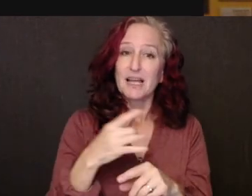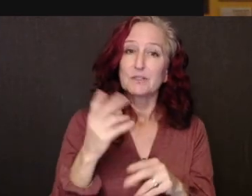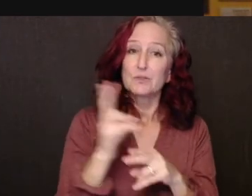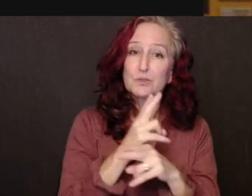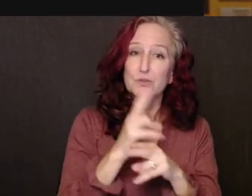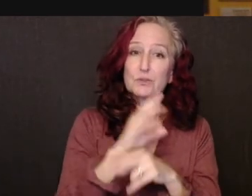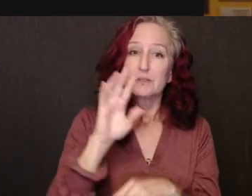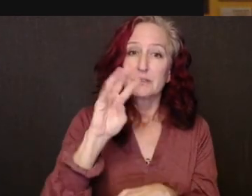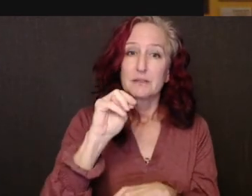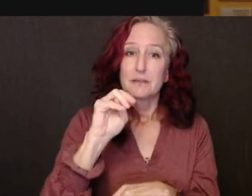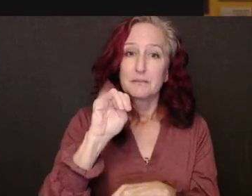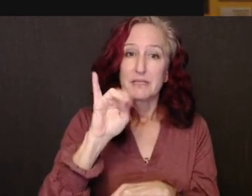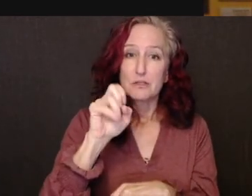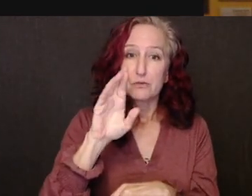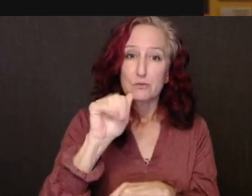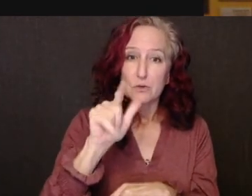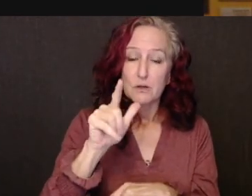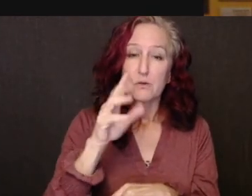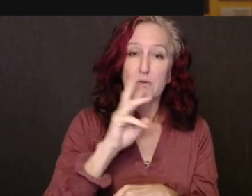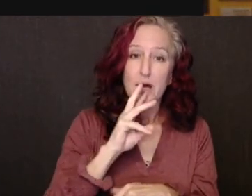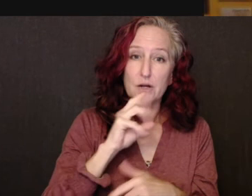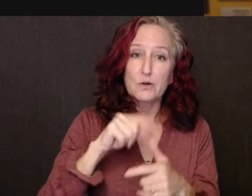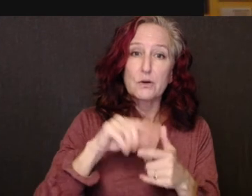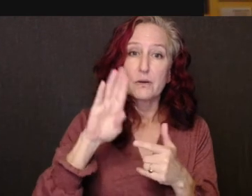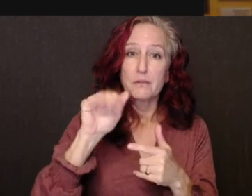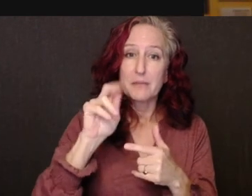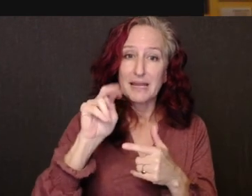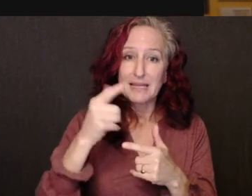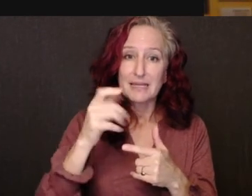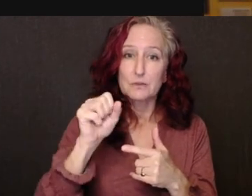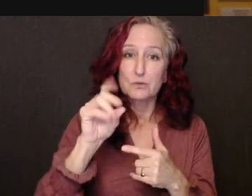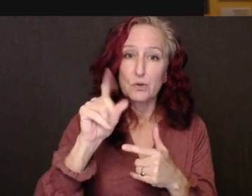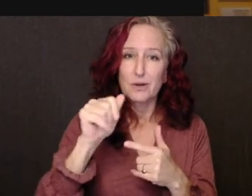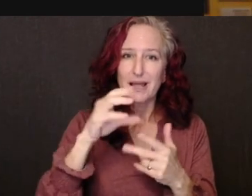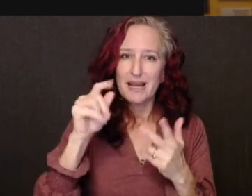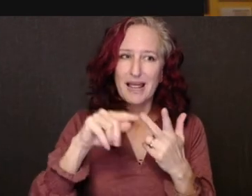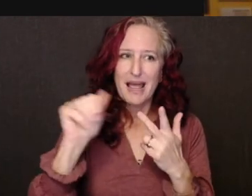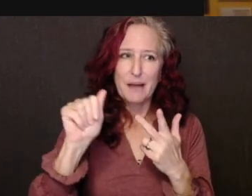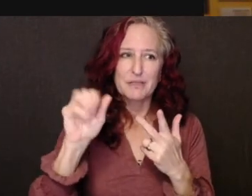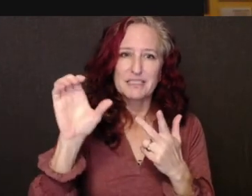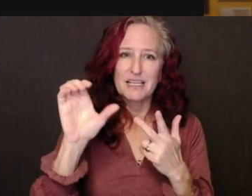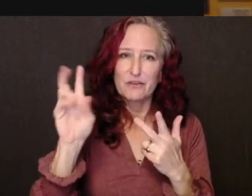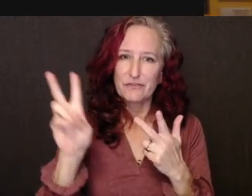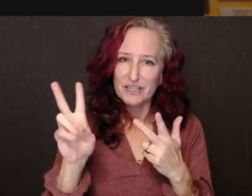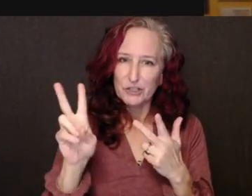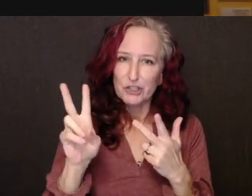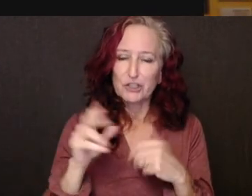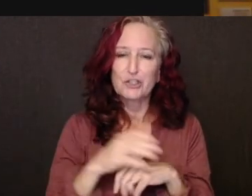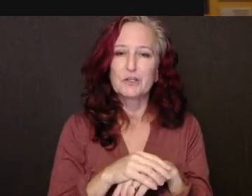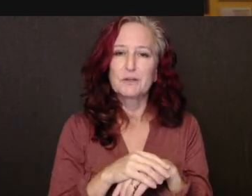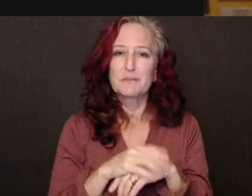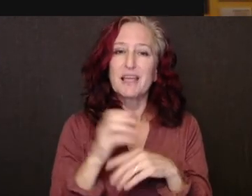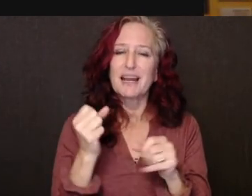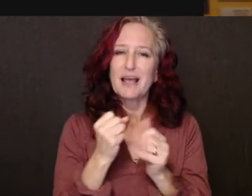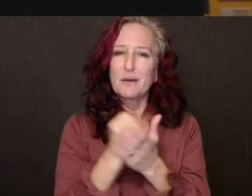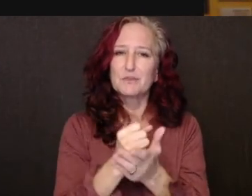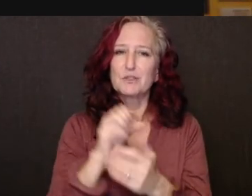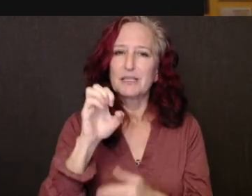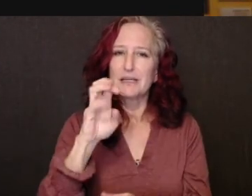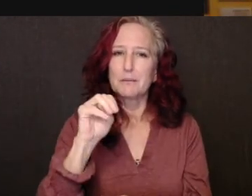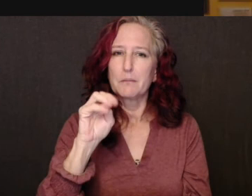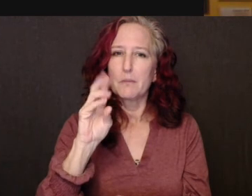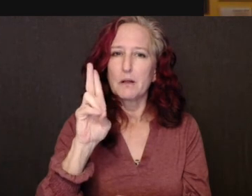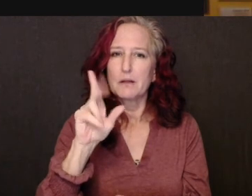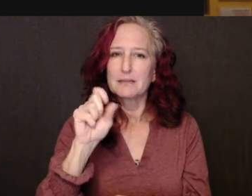And for me, what was really interesting was that she didn't use any egg replacers. So she likes using a combination